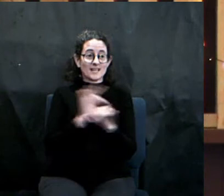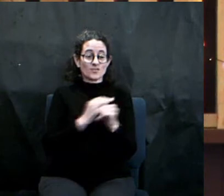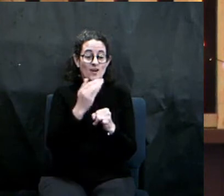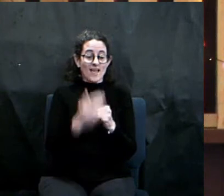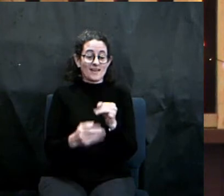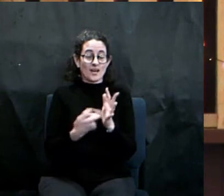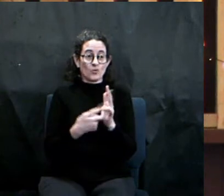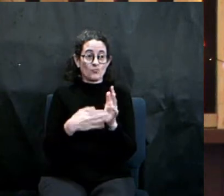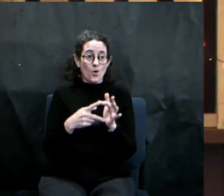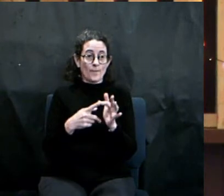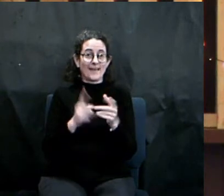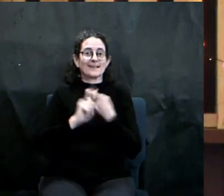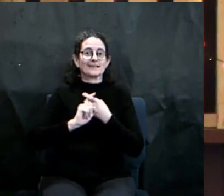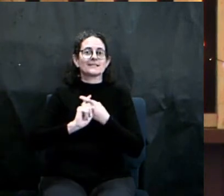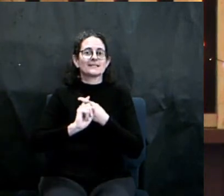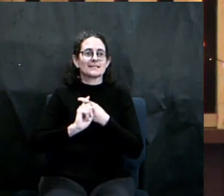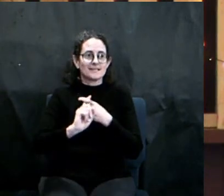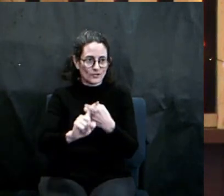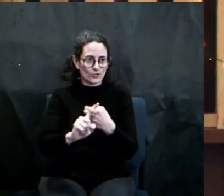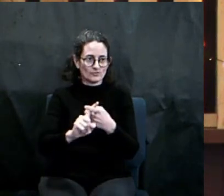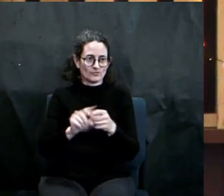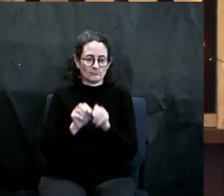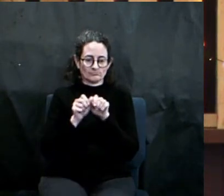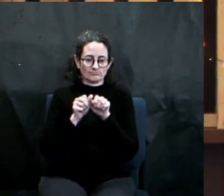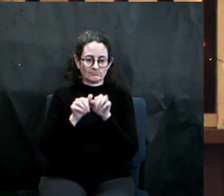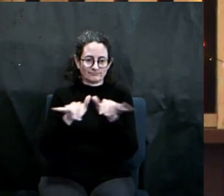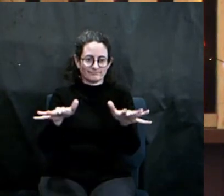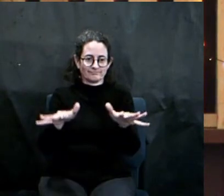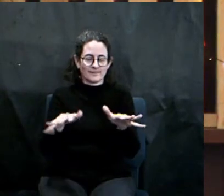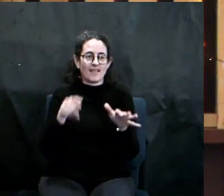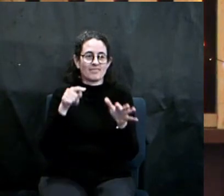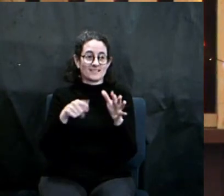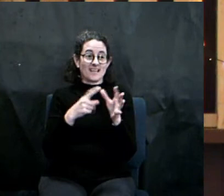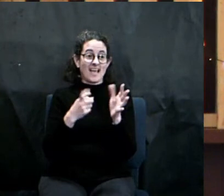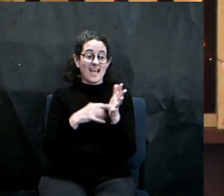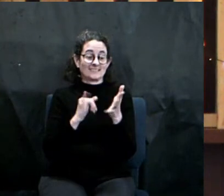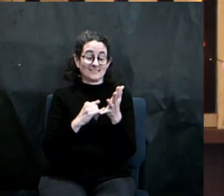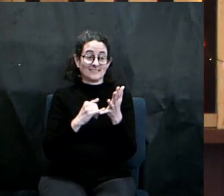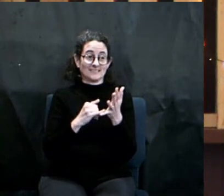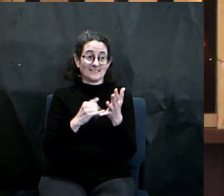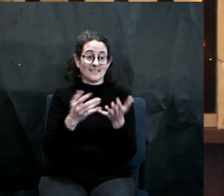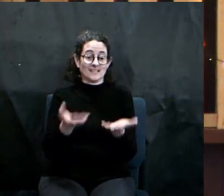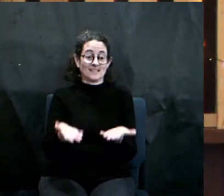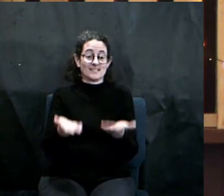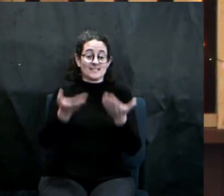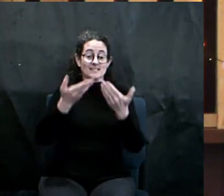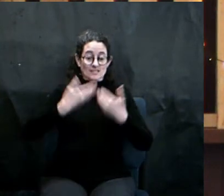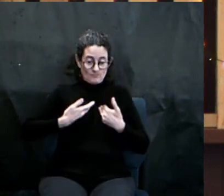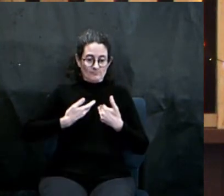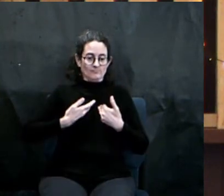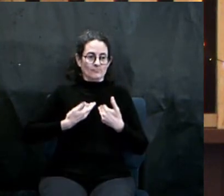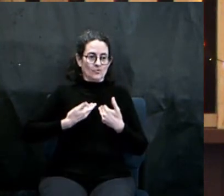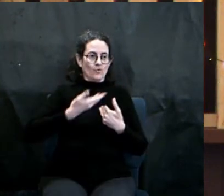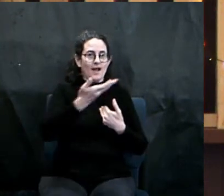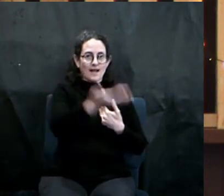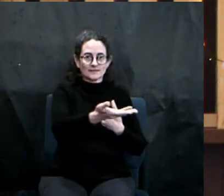continues. And we have a brilliant ending to the book of Acts. The baton has been handed on. The Holy Spirit is in us. and we have this